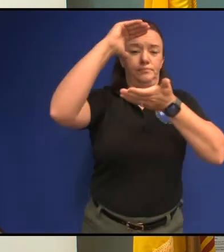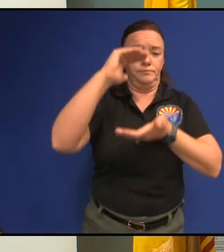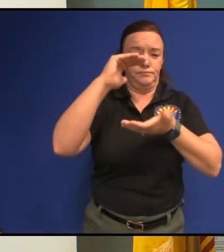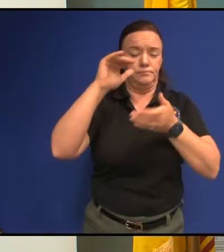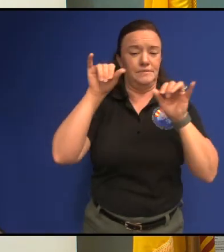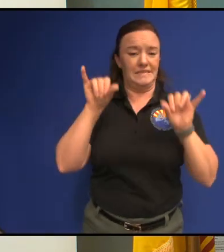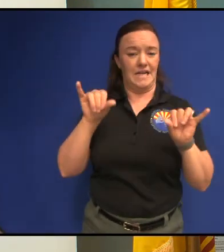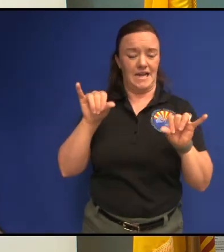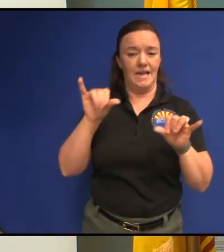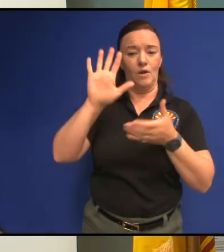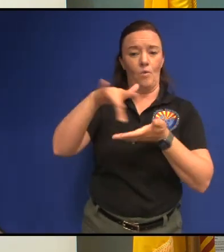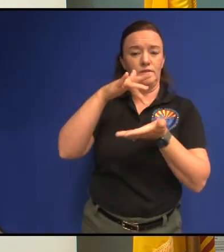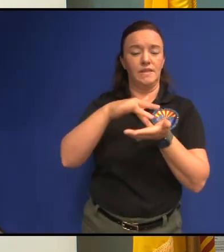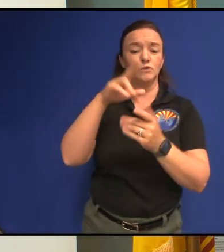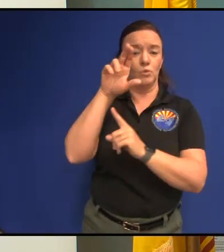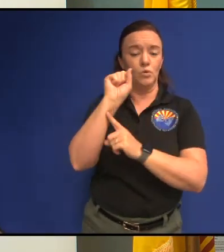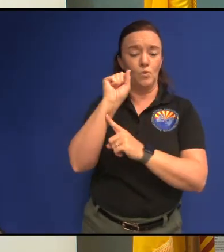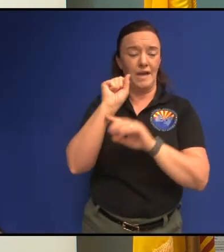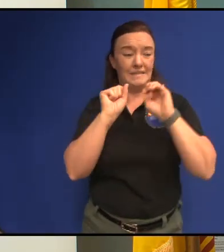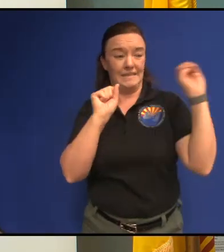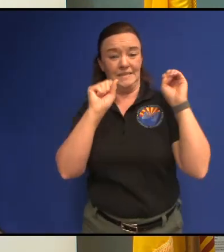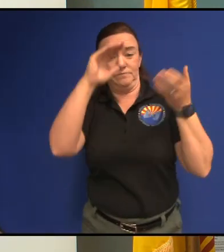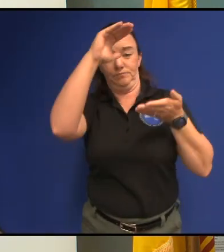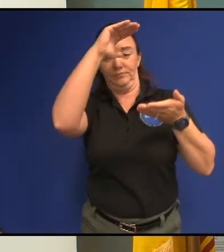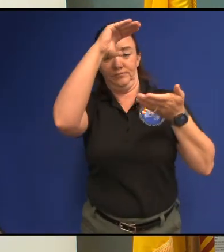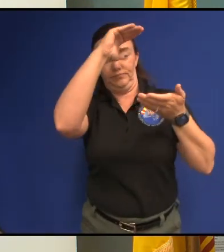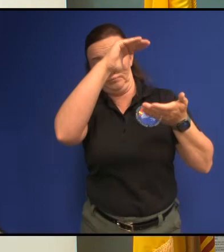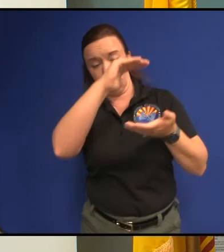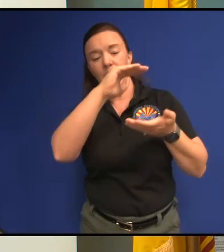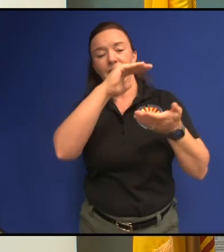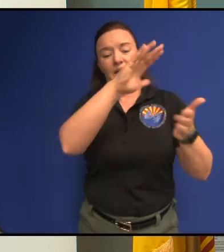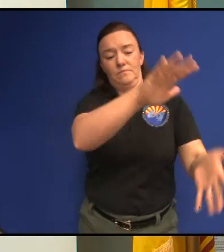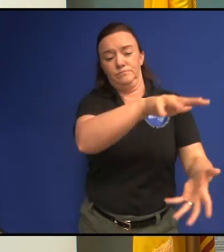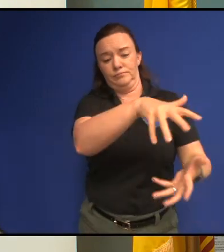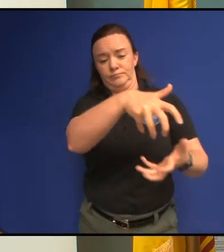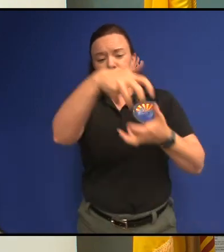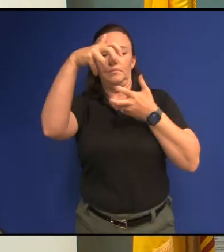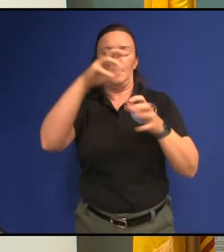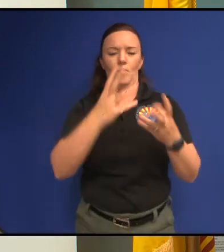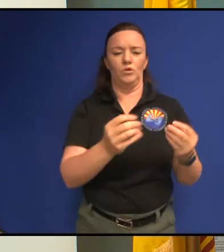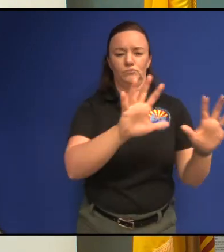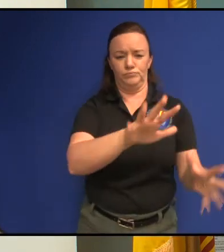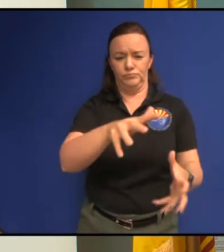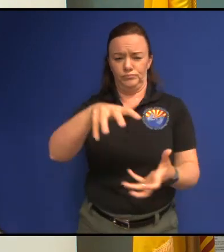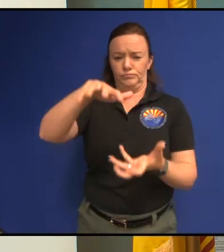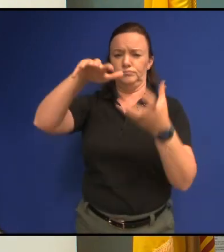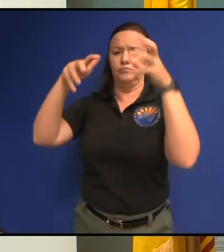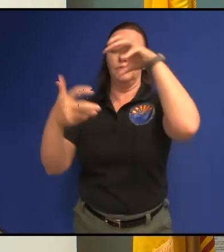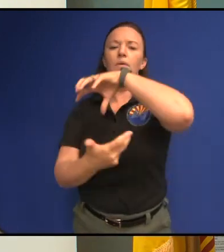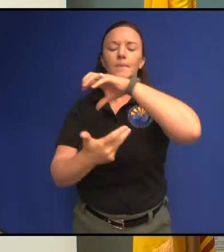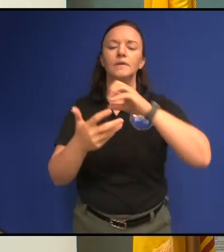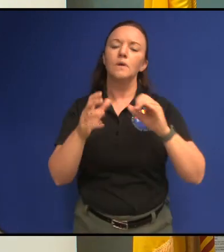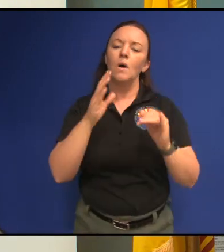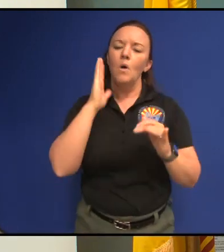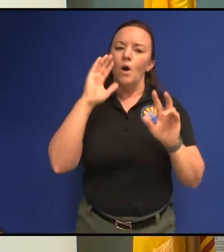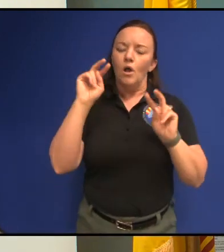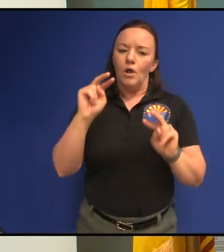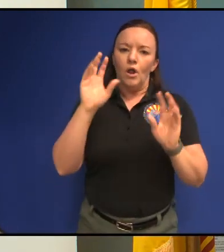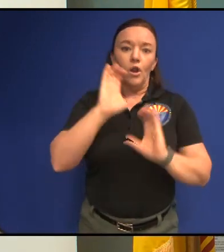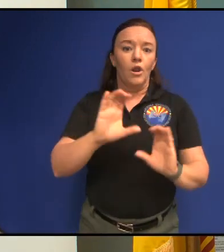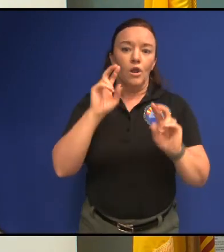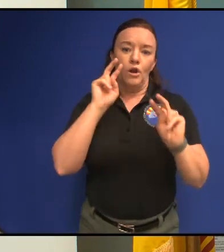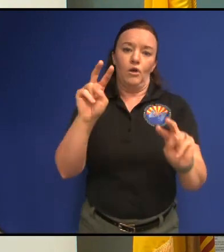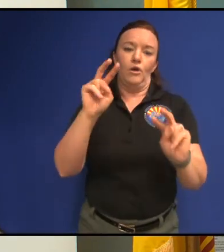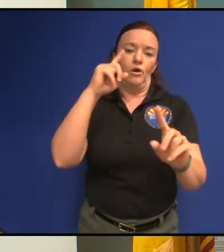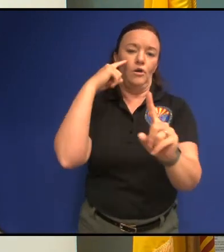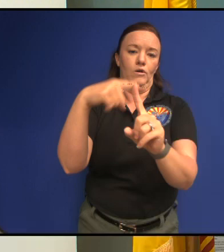central United States off to our east, that's really good. So we'll be looking for that. On some weeks it can come, some